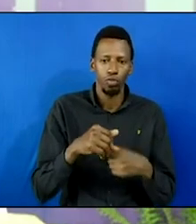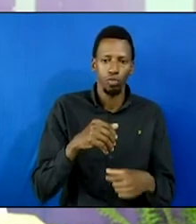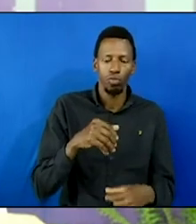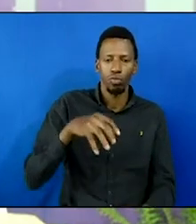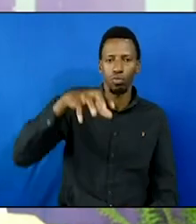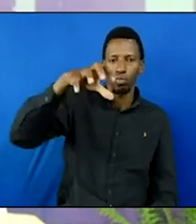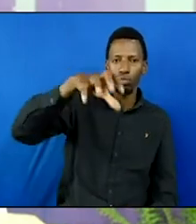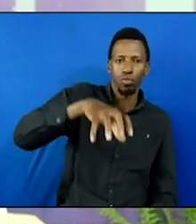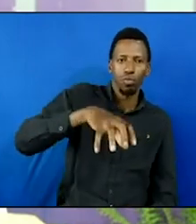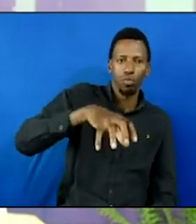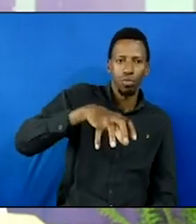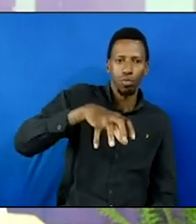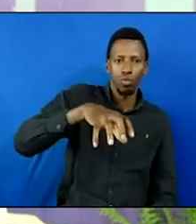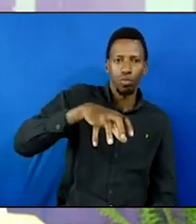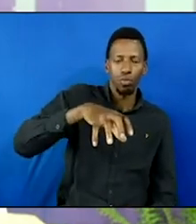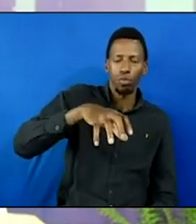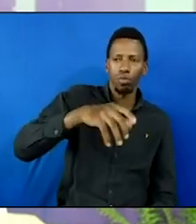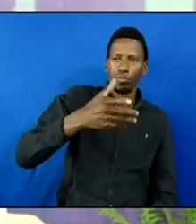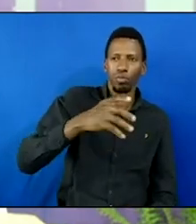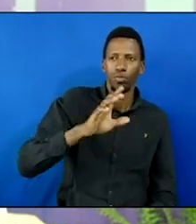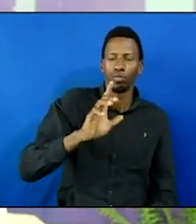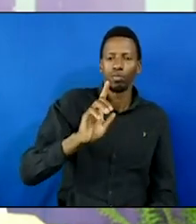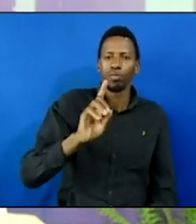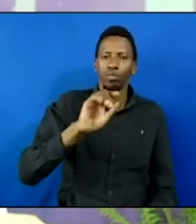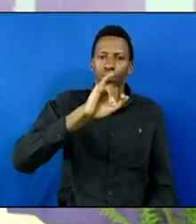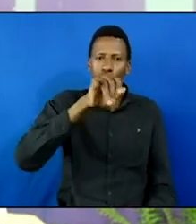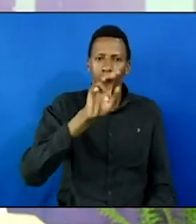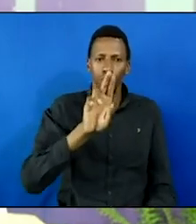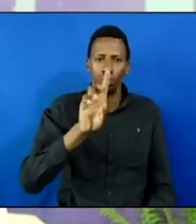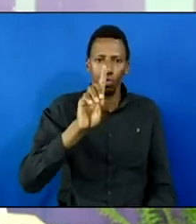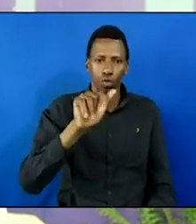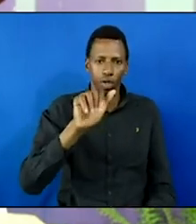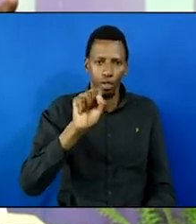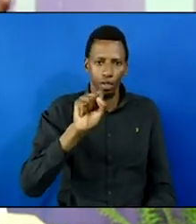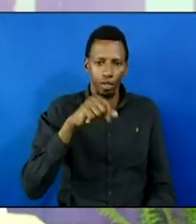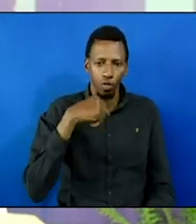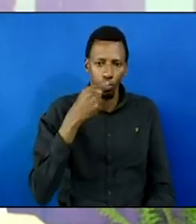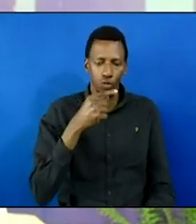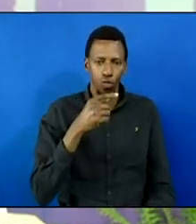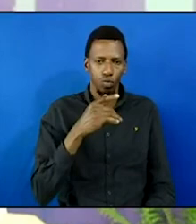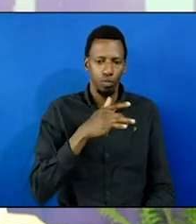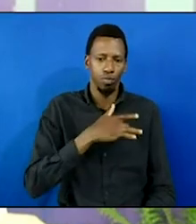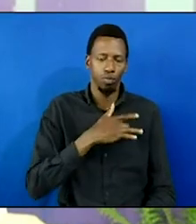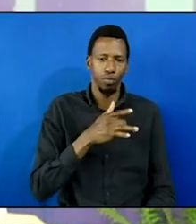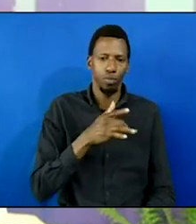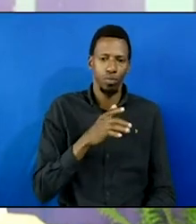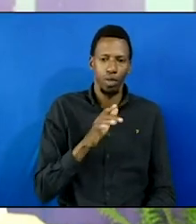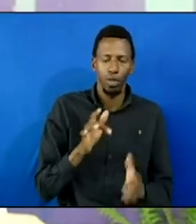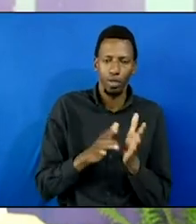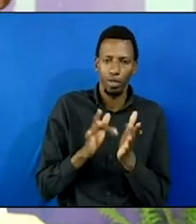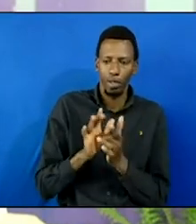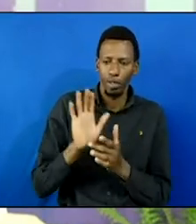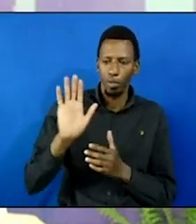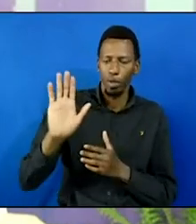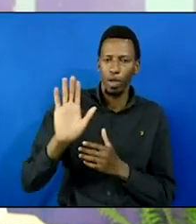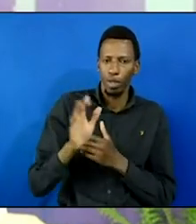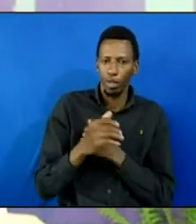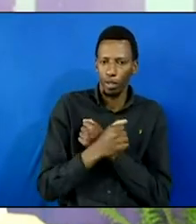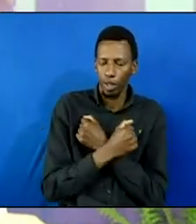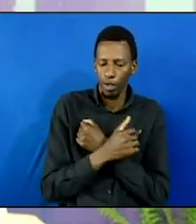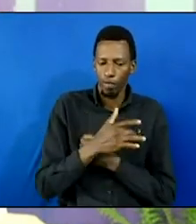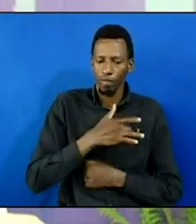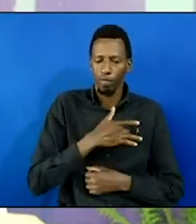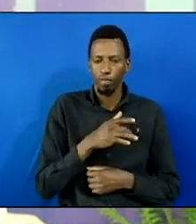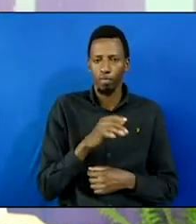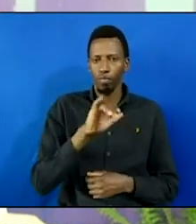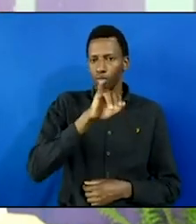the action of Iscariot, Judas, who was not touched by that love. It did not make sense for him.